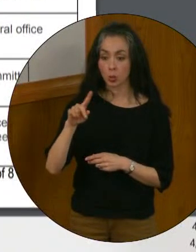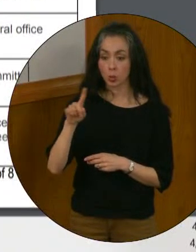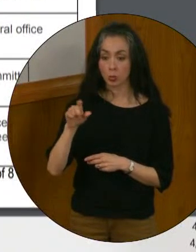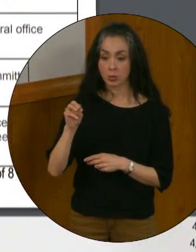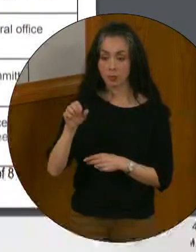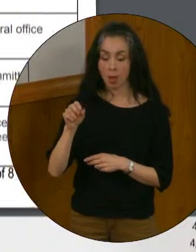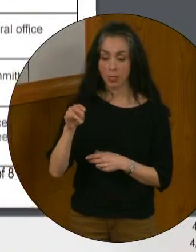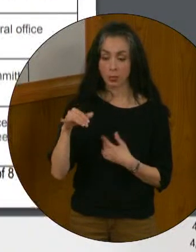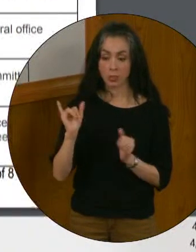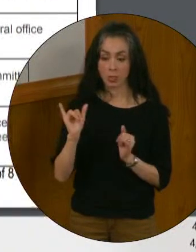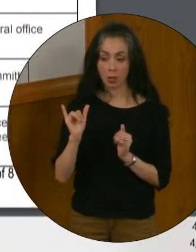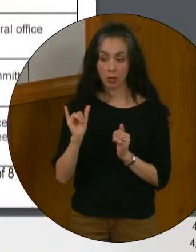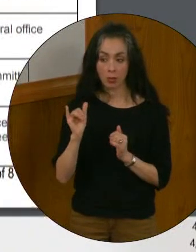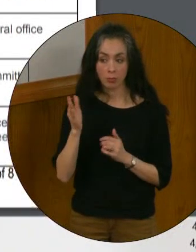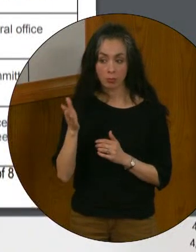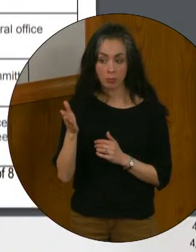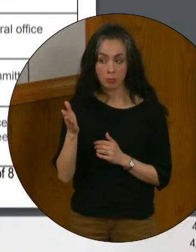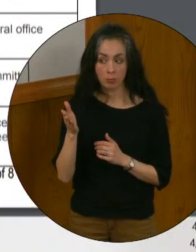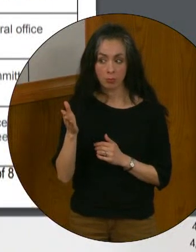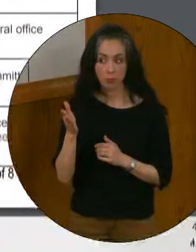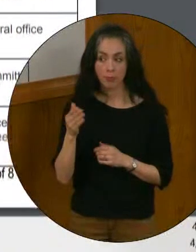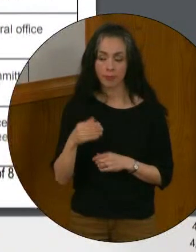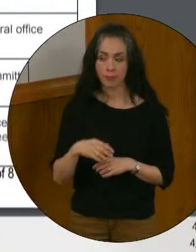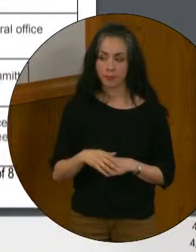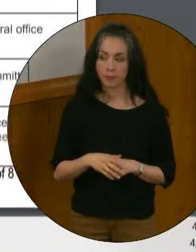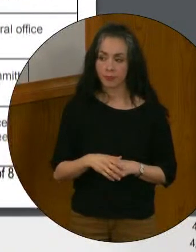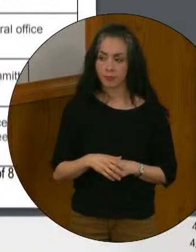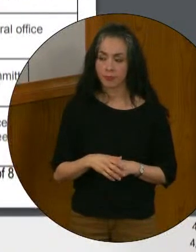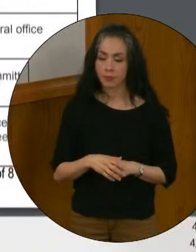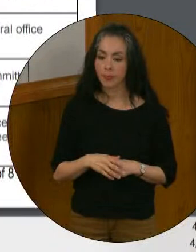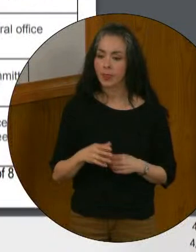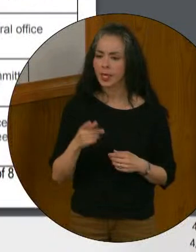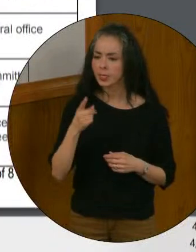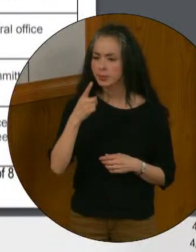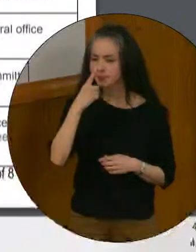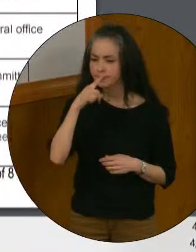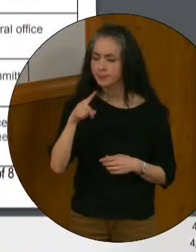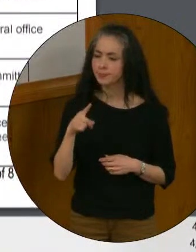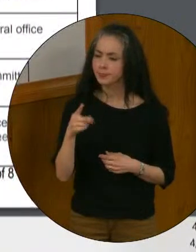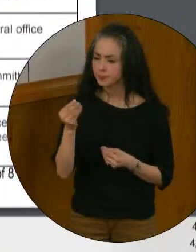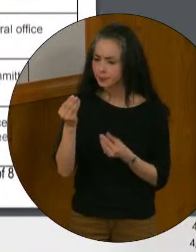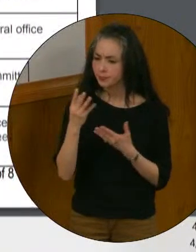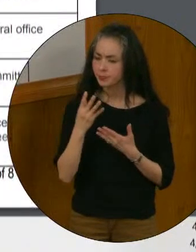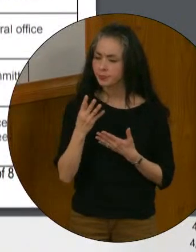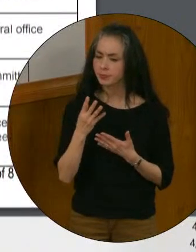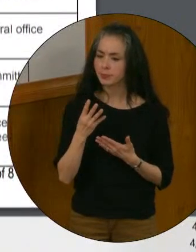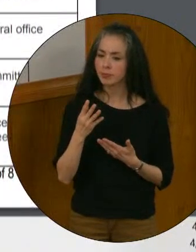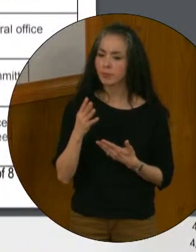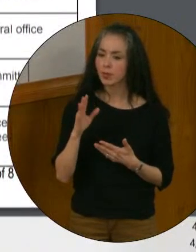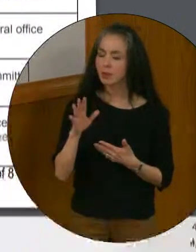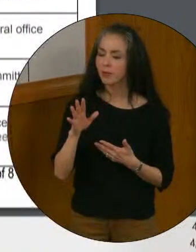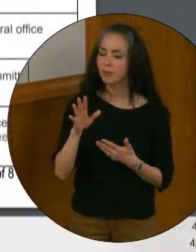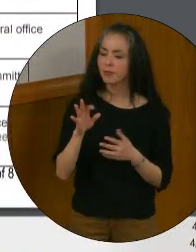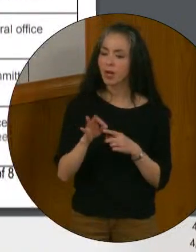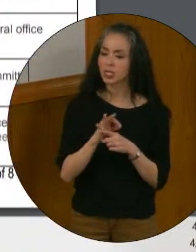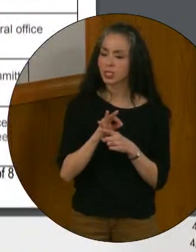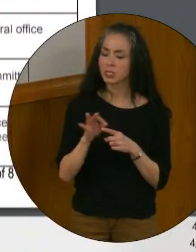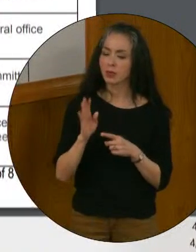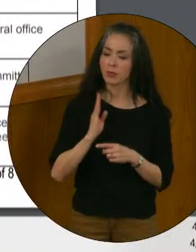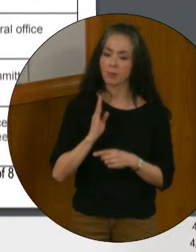still with us? I am. Okay. Could you share insight on the functions of